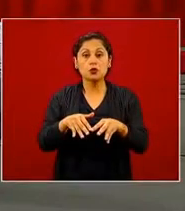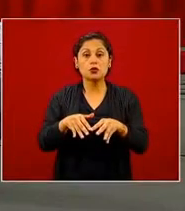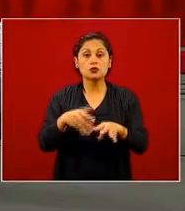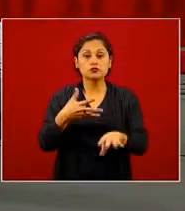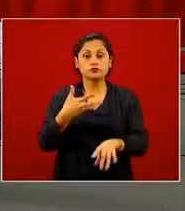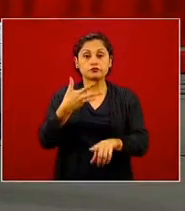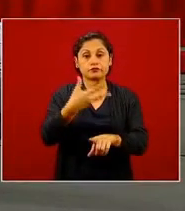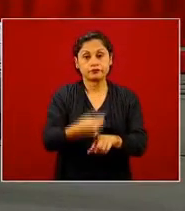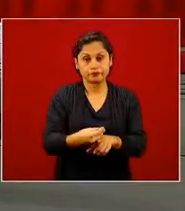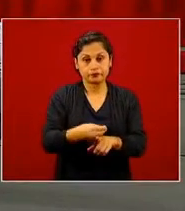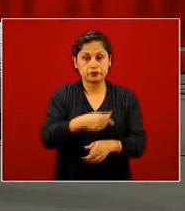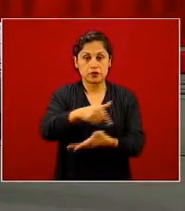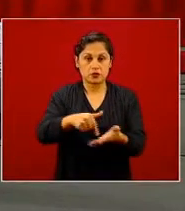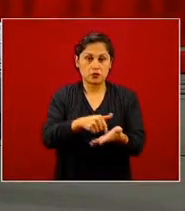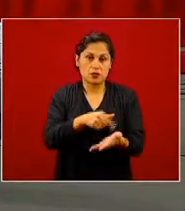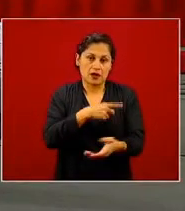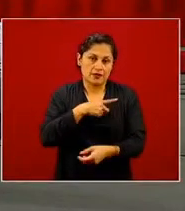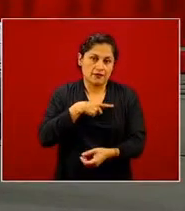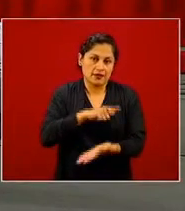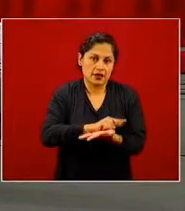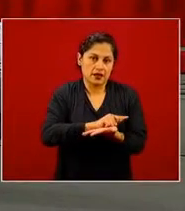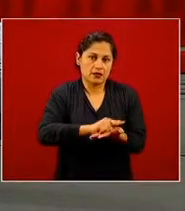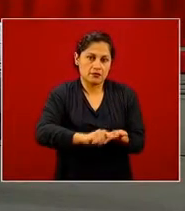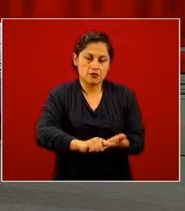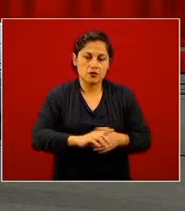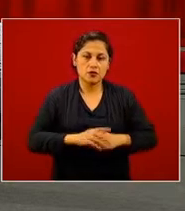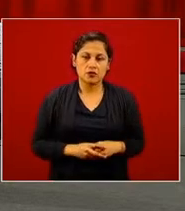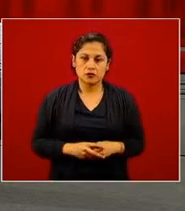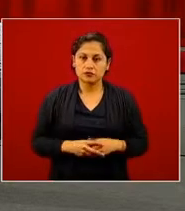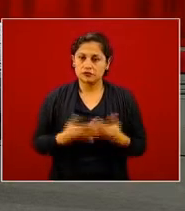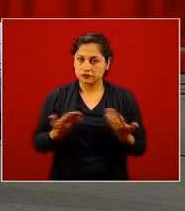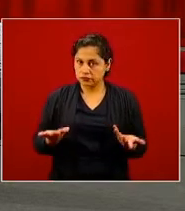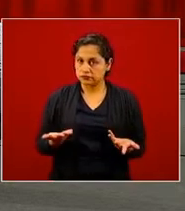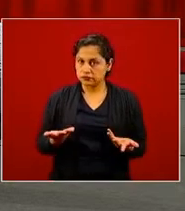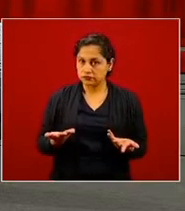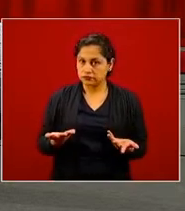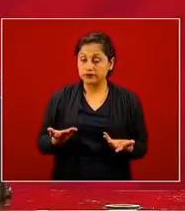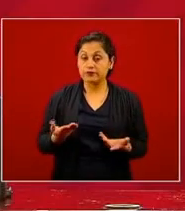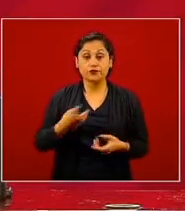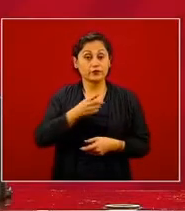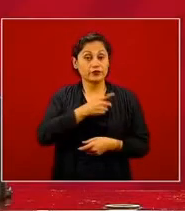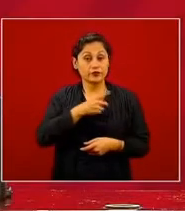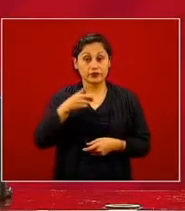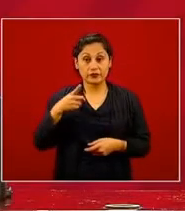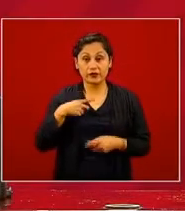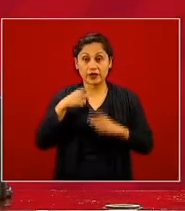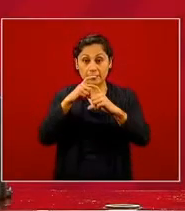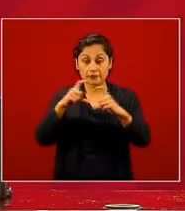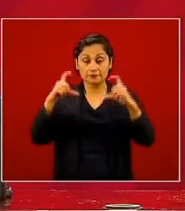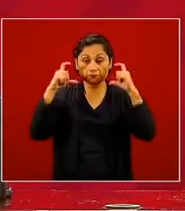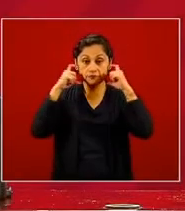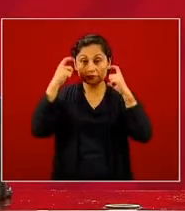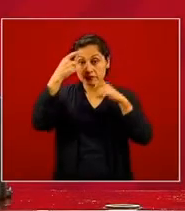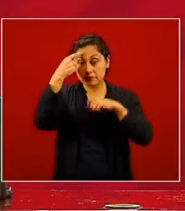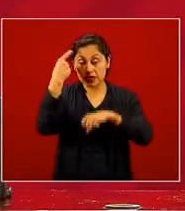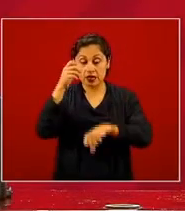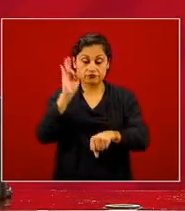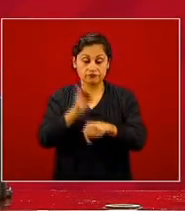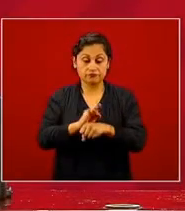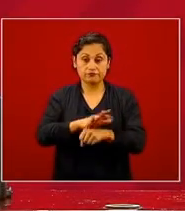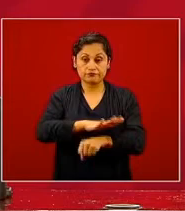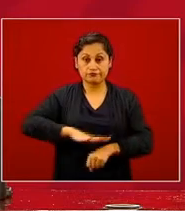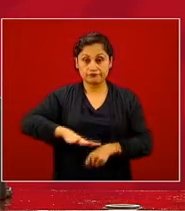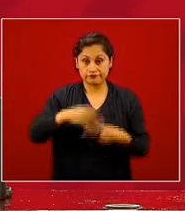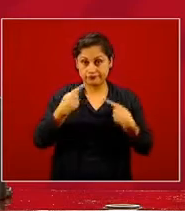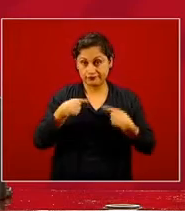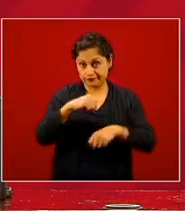and this is to keep the respiratory secretions from the health staff to go into an area that's